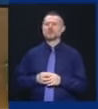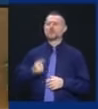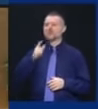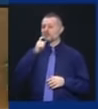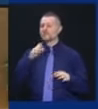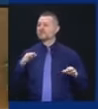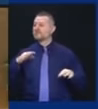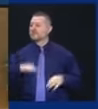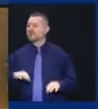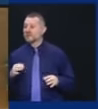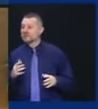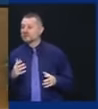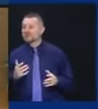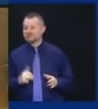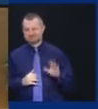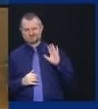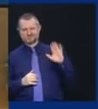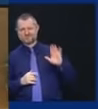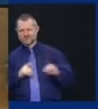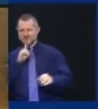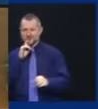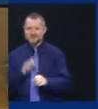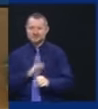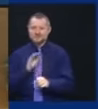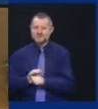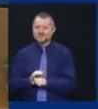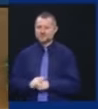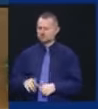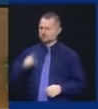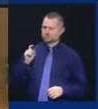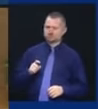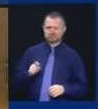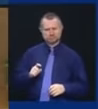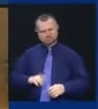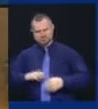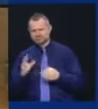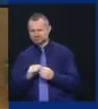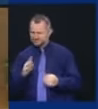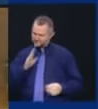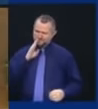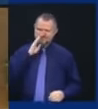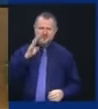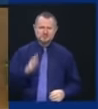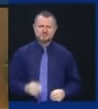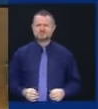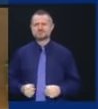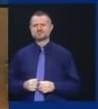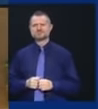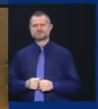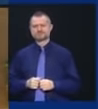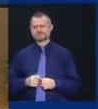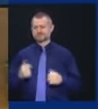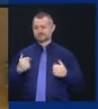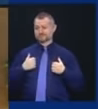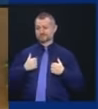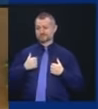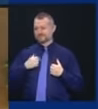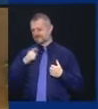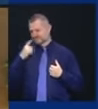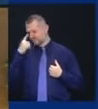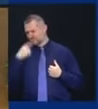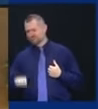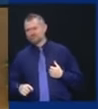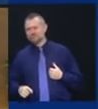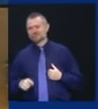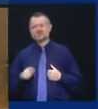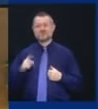of your commitment ought to stand up and speak. I have no question, and I have no hesitation when asked to